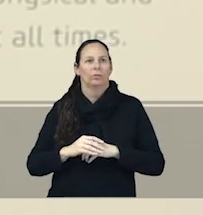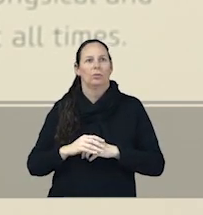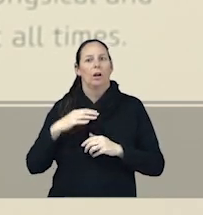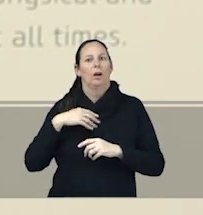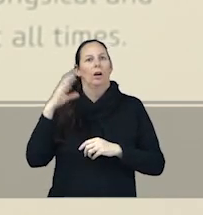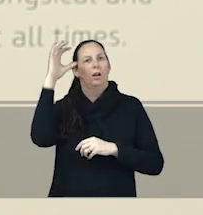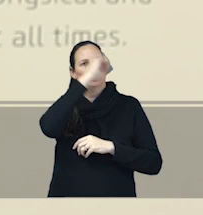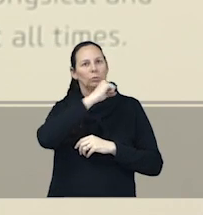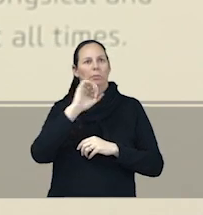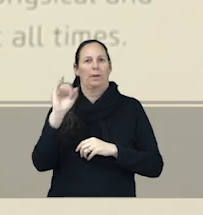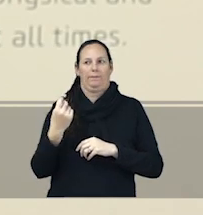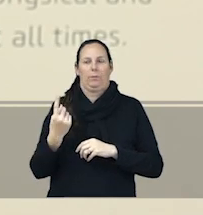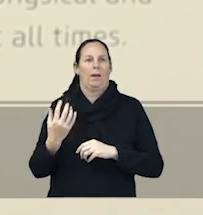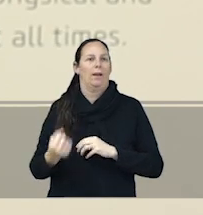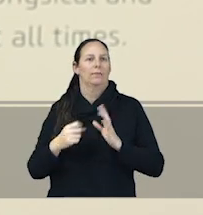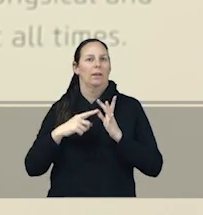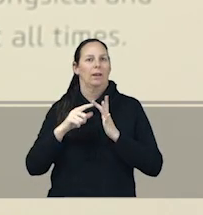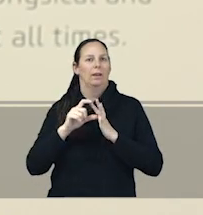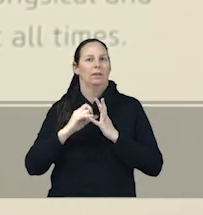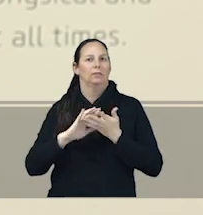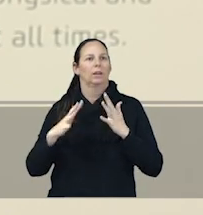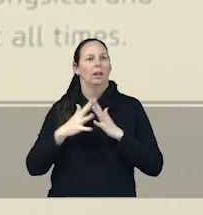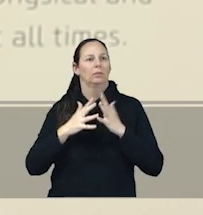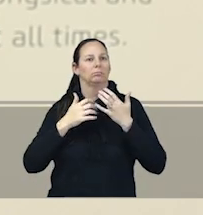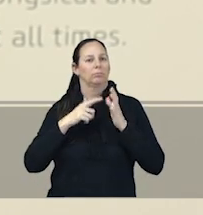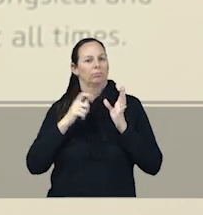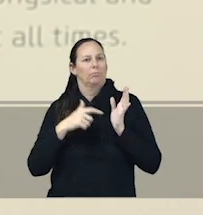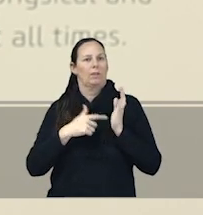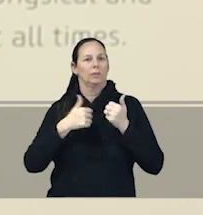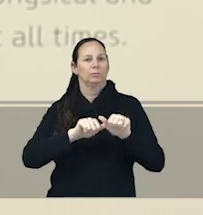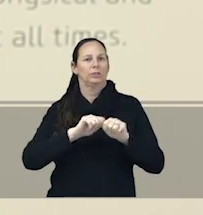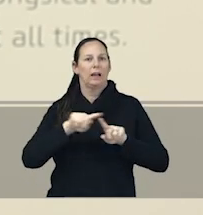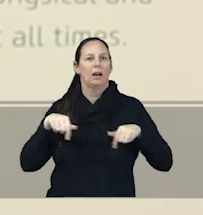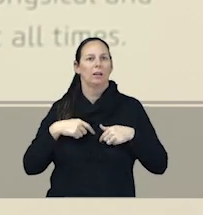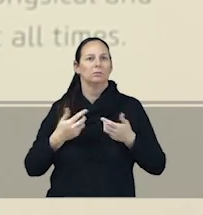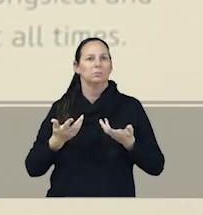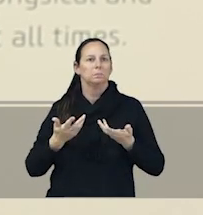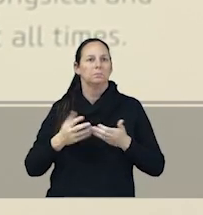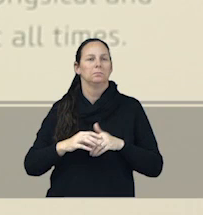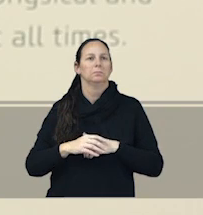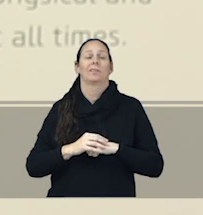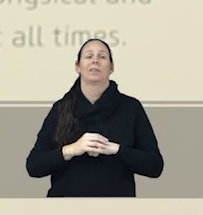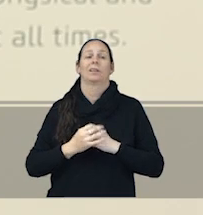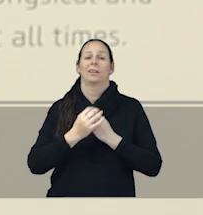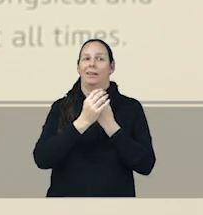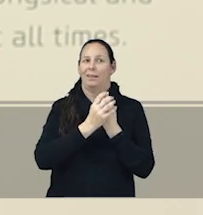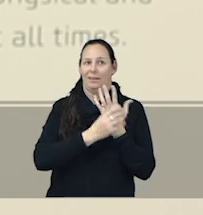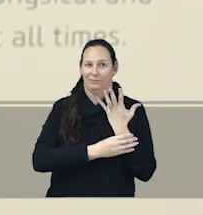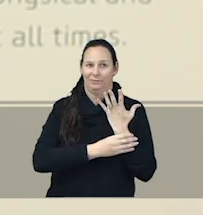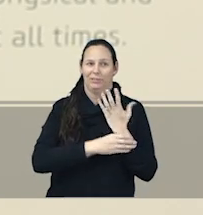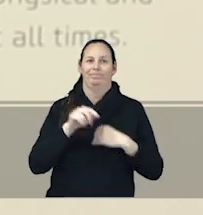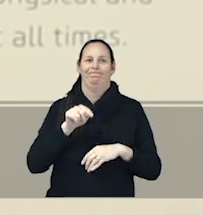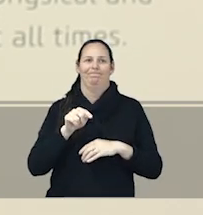And therefore what the medical profession did is they said well what we're going to do is we're going to assume everybody has AIDS and we're going to act